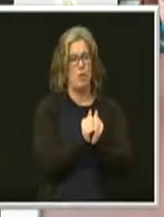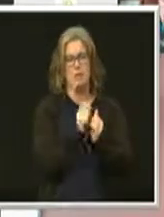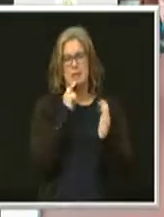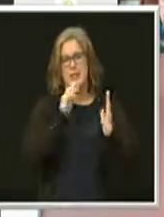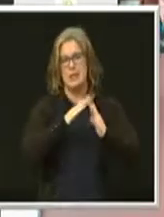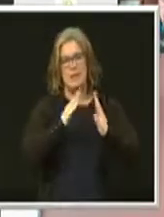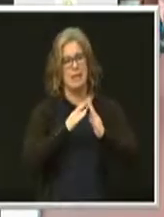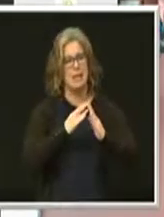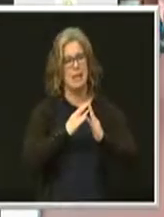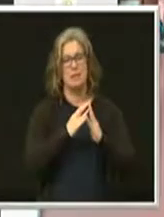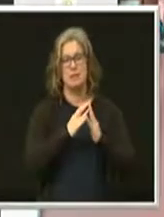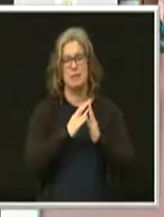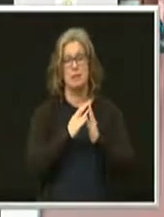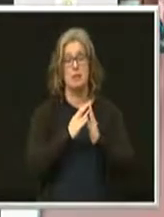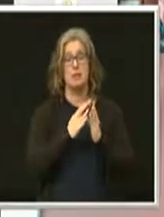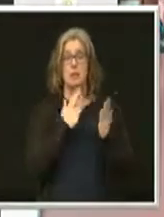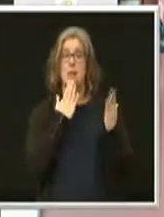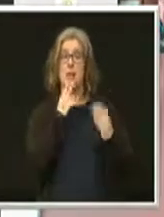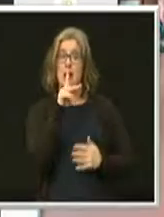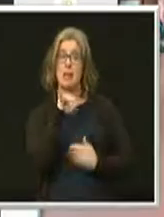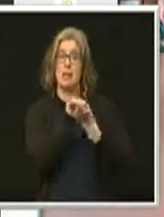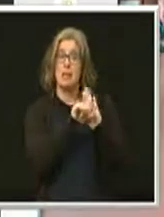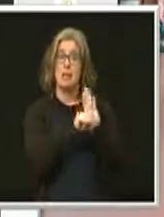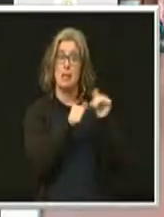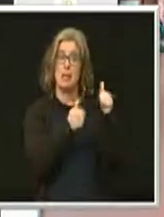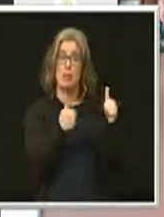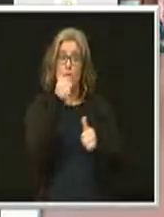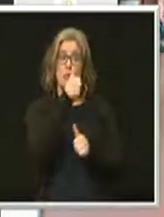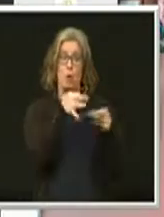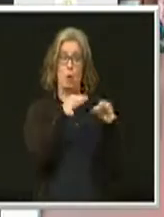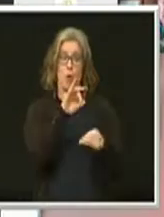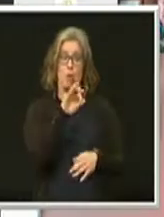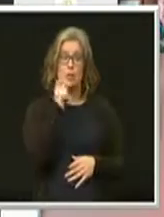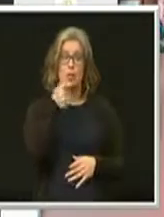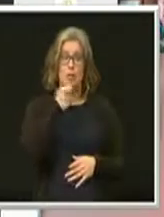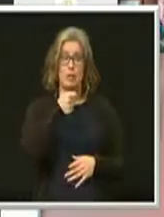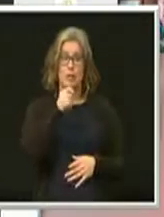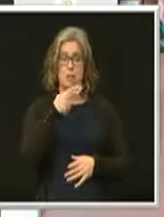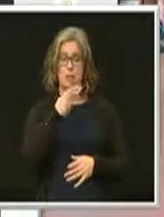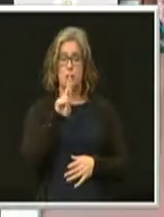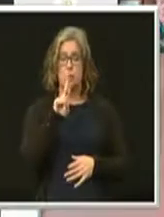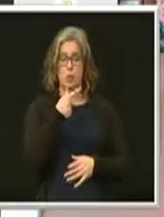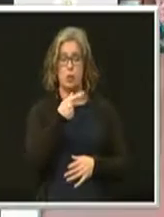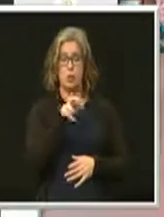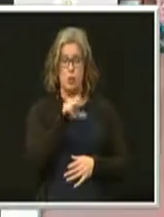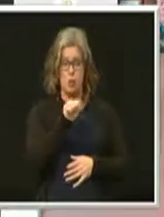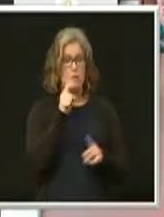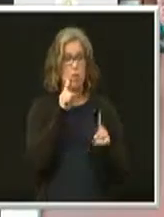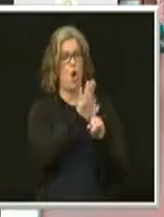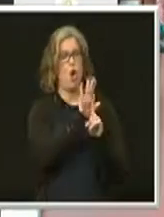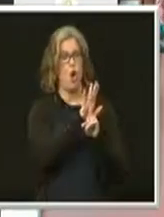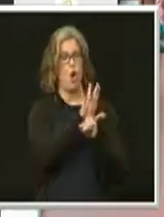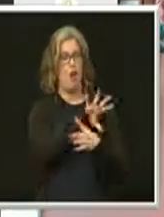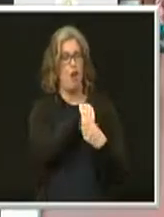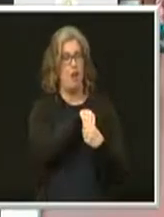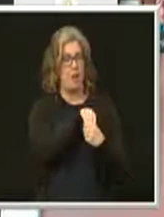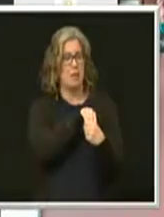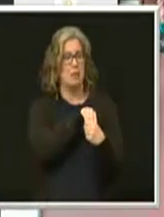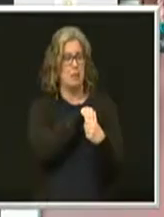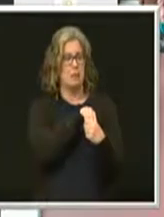city. I also want to thank Kentucky State Supreme Court Justice Hughes for her involvement